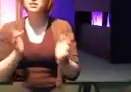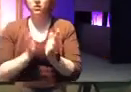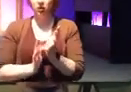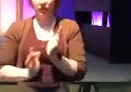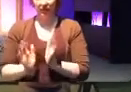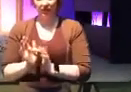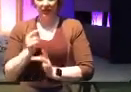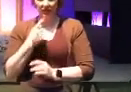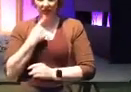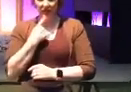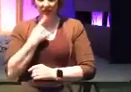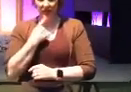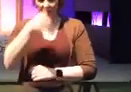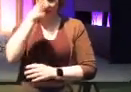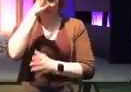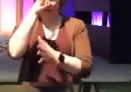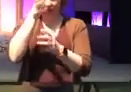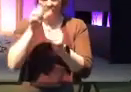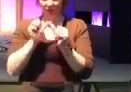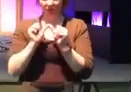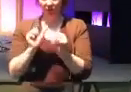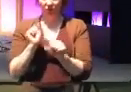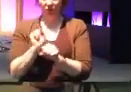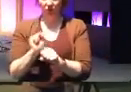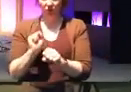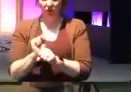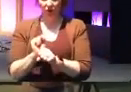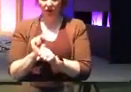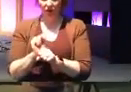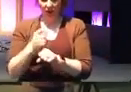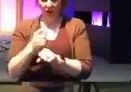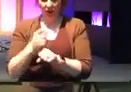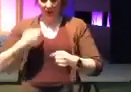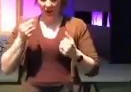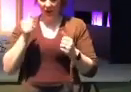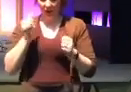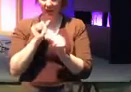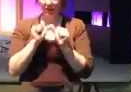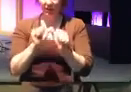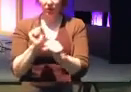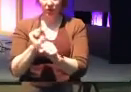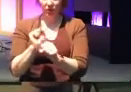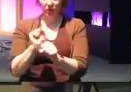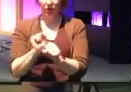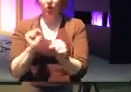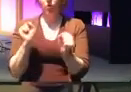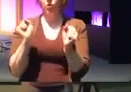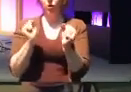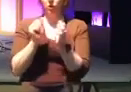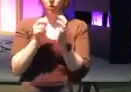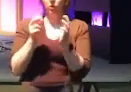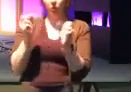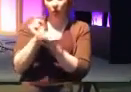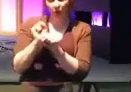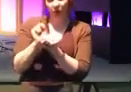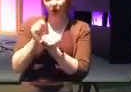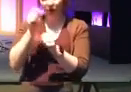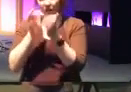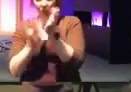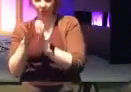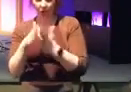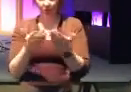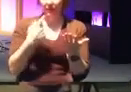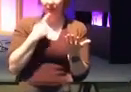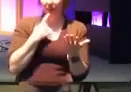Said the Father continues to work, and I continue to work. The work of Jesus today in Hebrews says that He